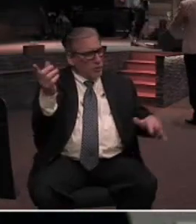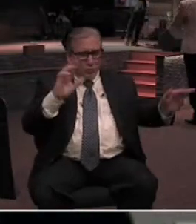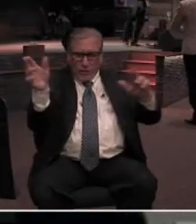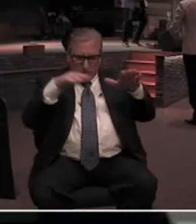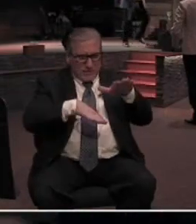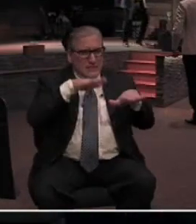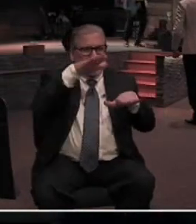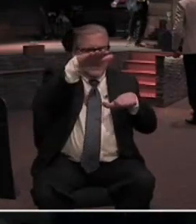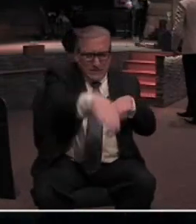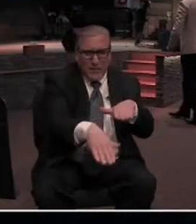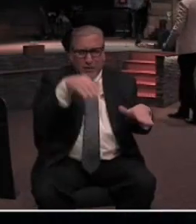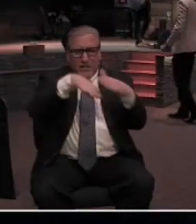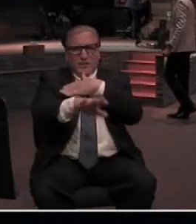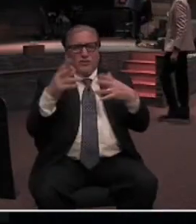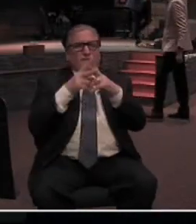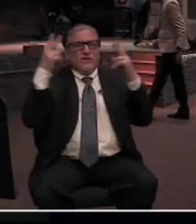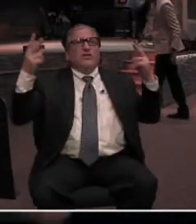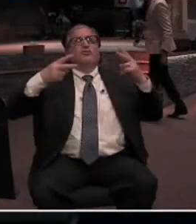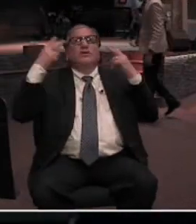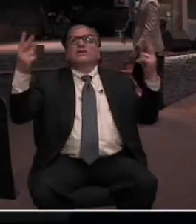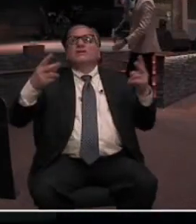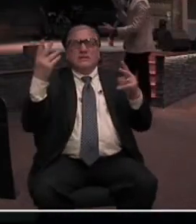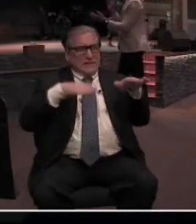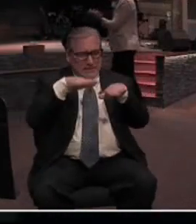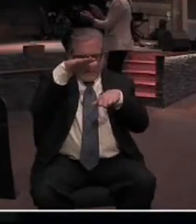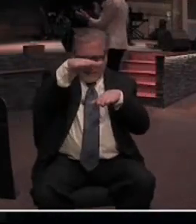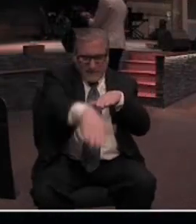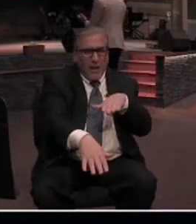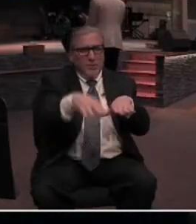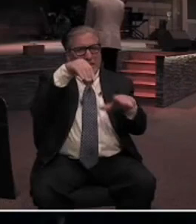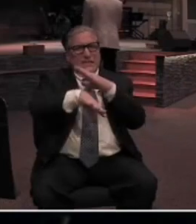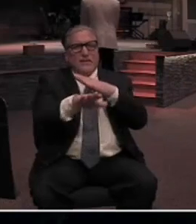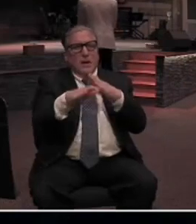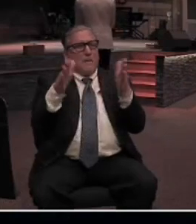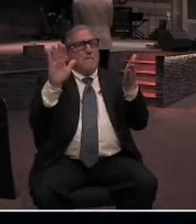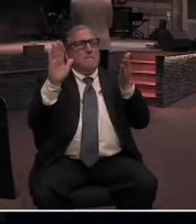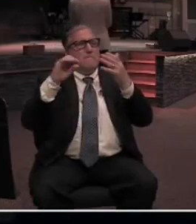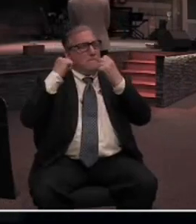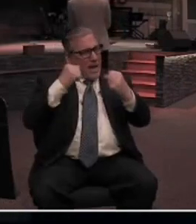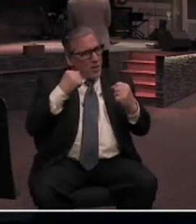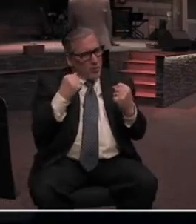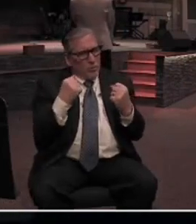victory. Somebody's about to step into something powerful.